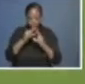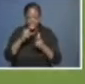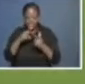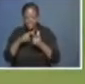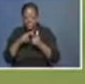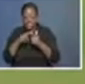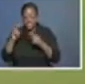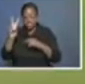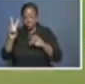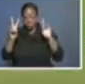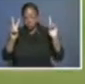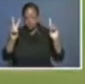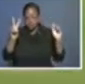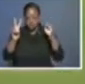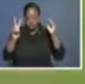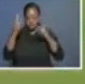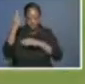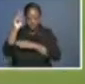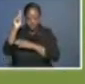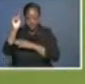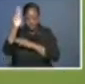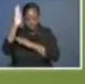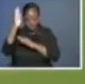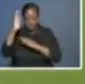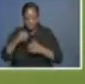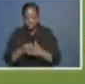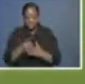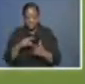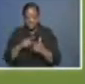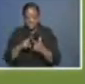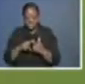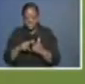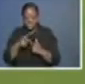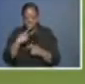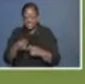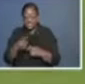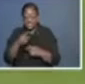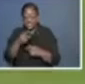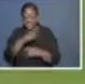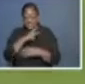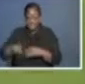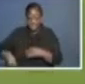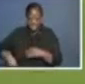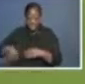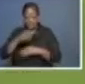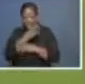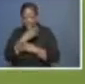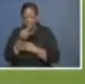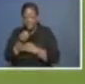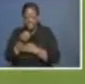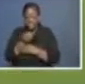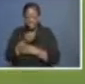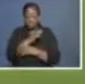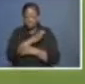in a 2-1 victory for the Bahamas. On the roster for the 2-4-2 would be James King, Toby Cartwright, Claudius Curtis, Kai